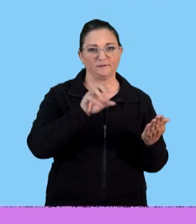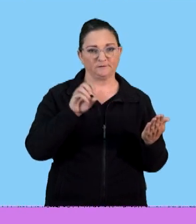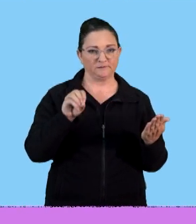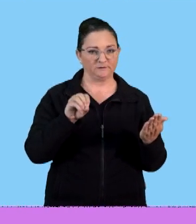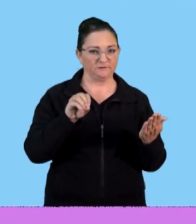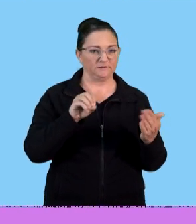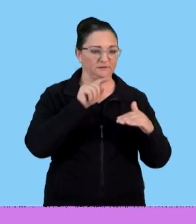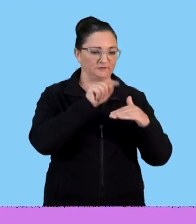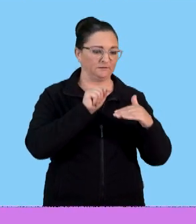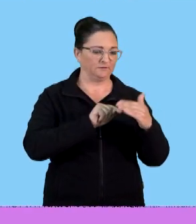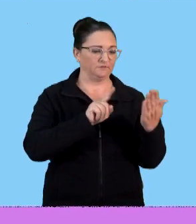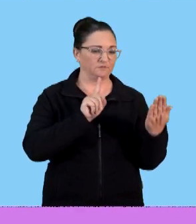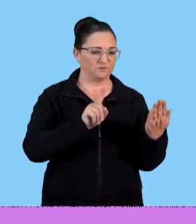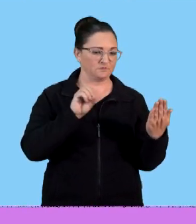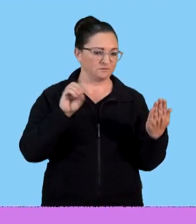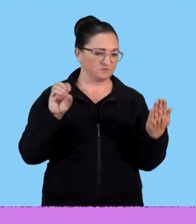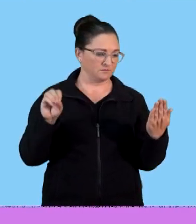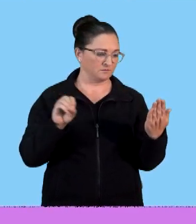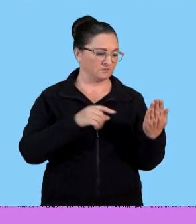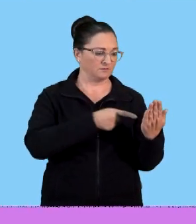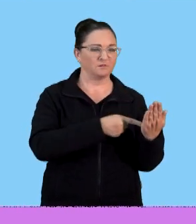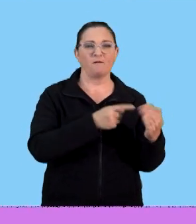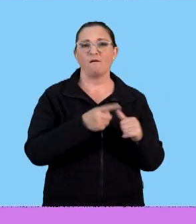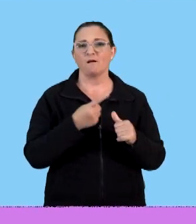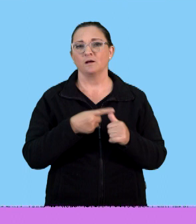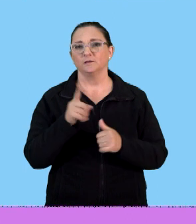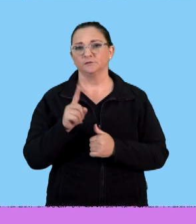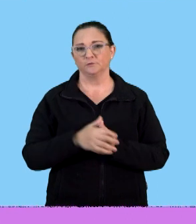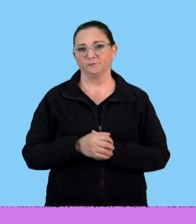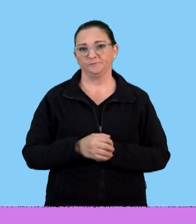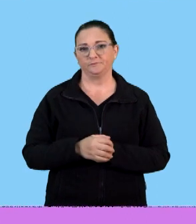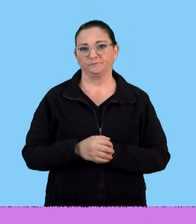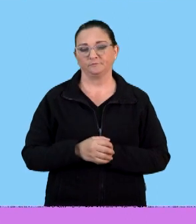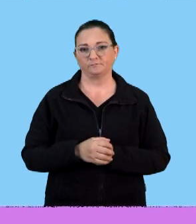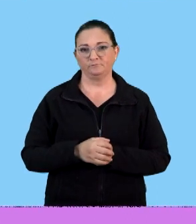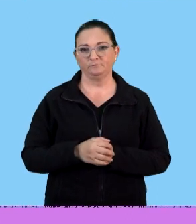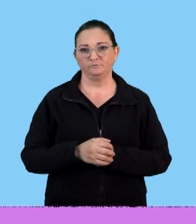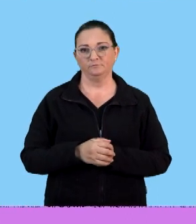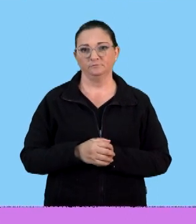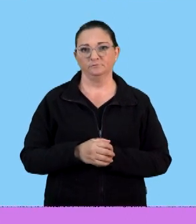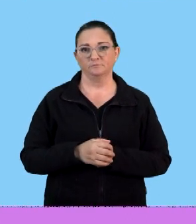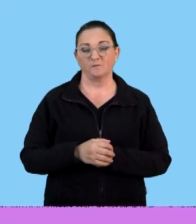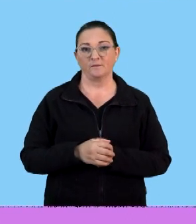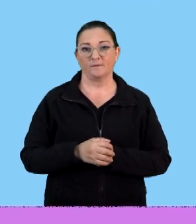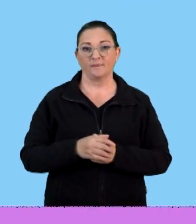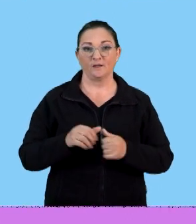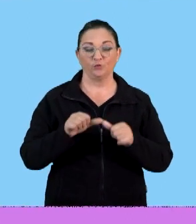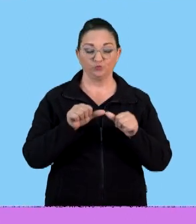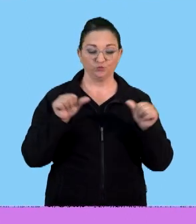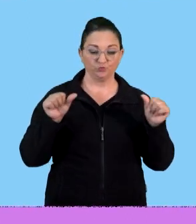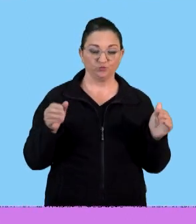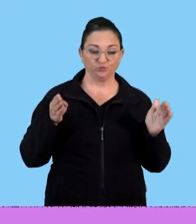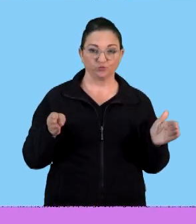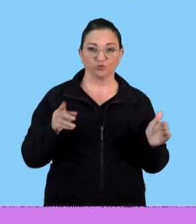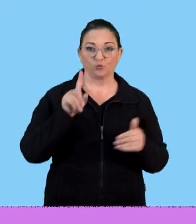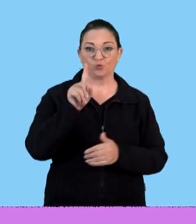1,600 divide by 1,000. So that will give us, and I'll write it here, a total